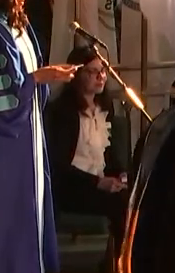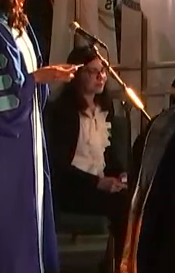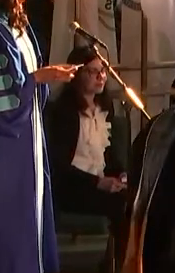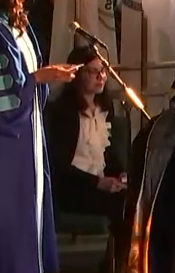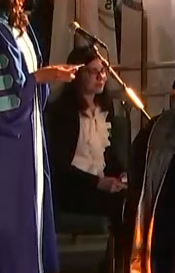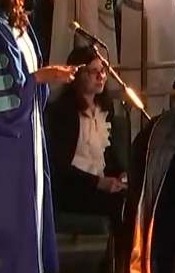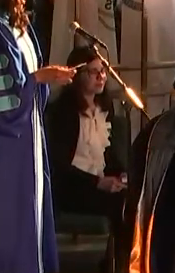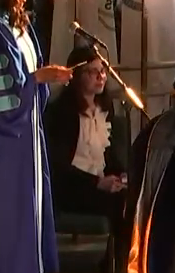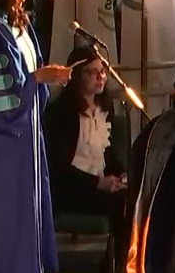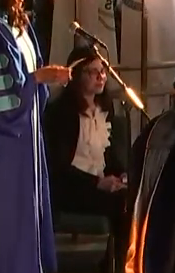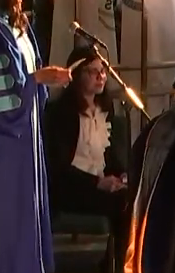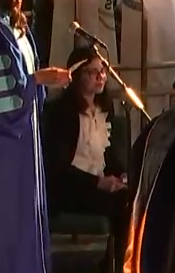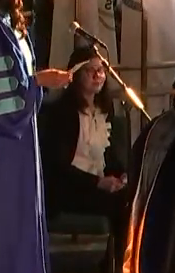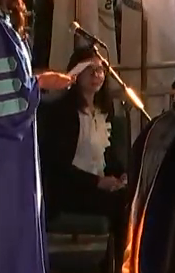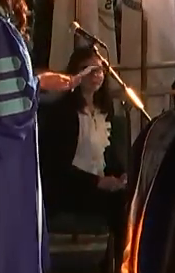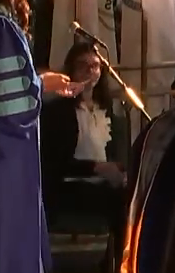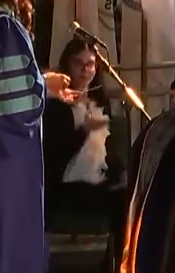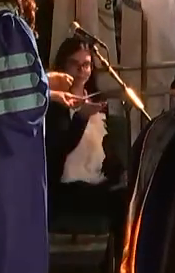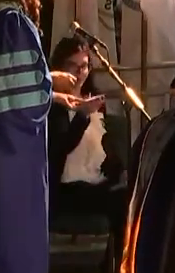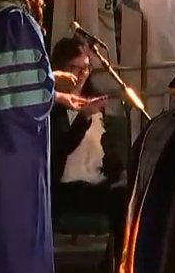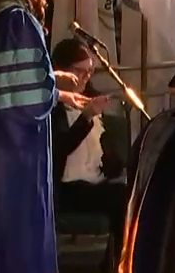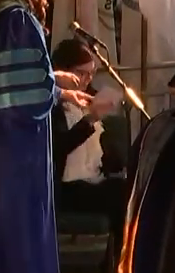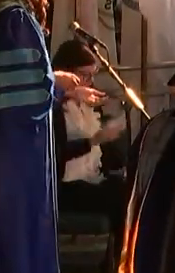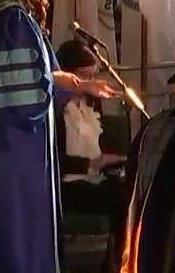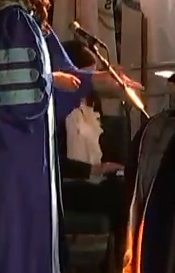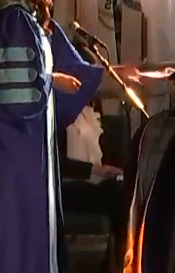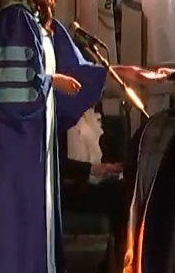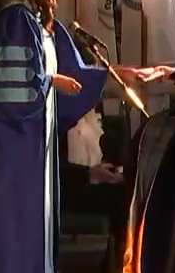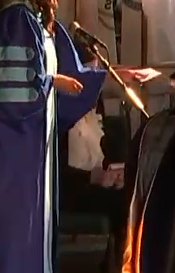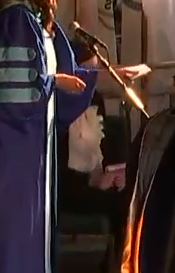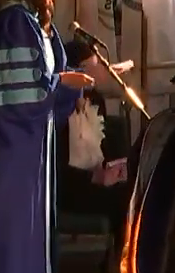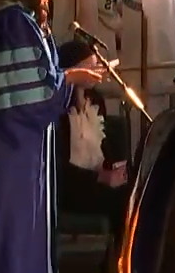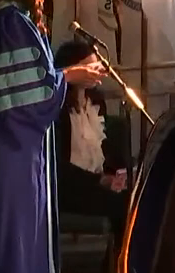Aaliyah Mahogany Durant.